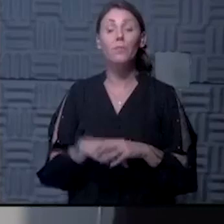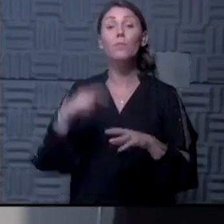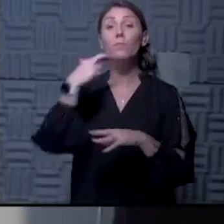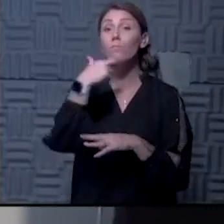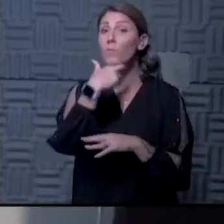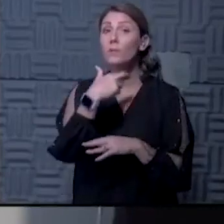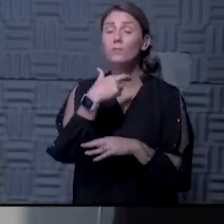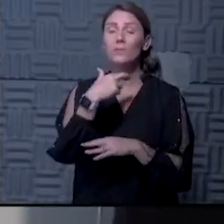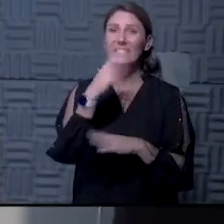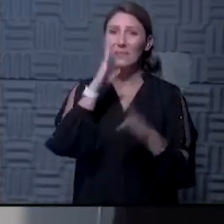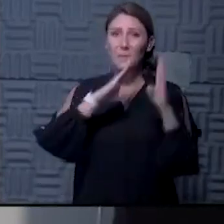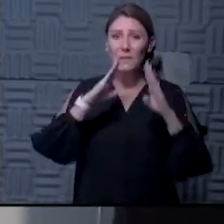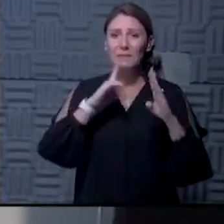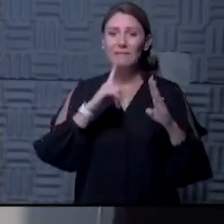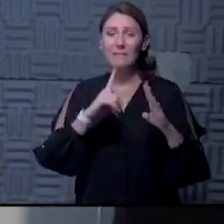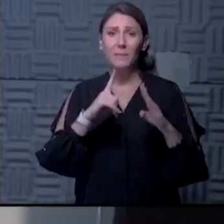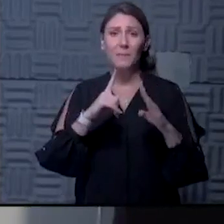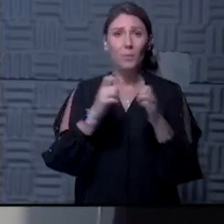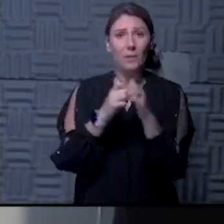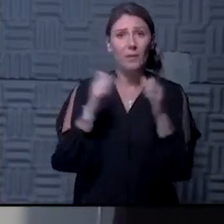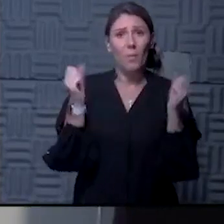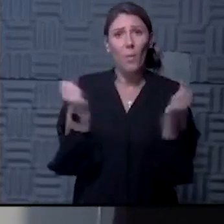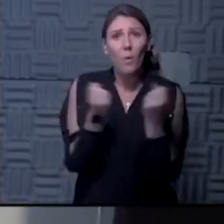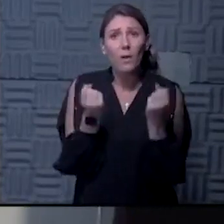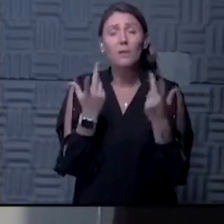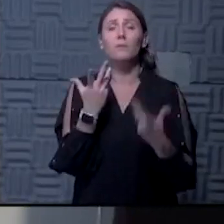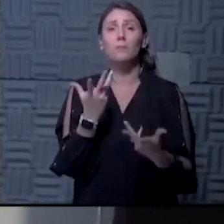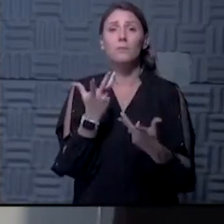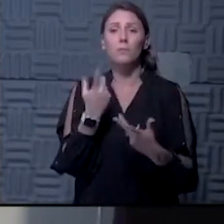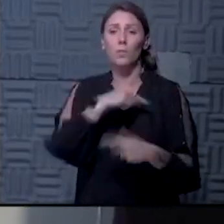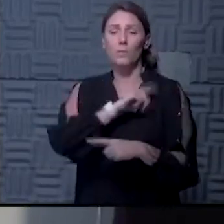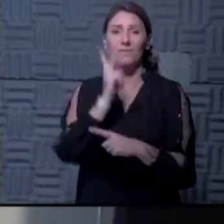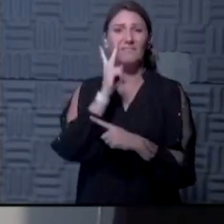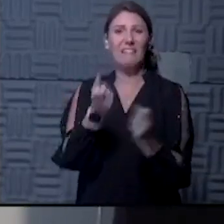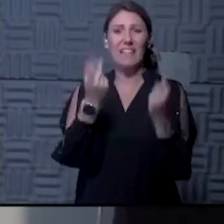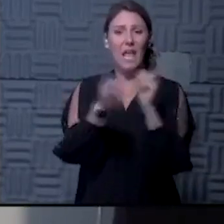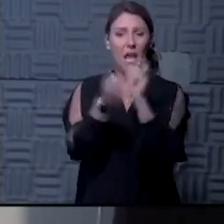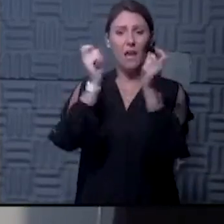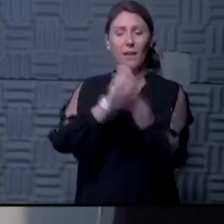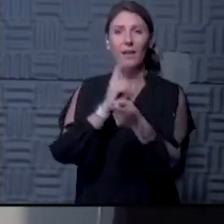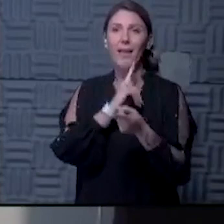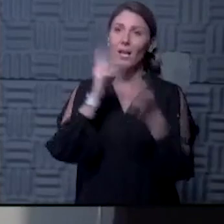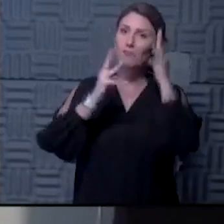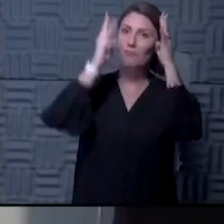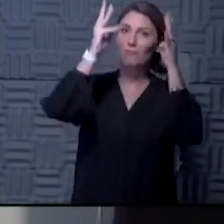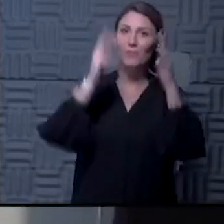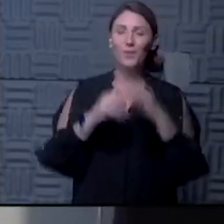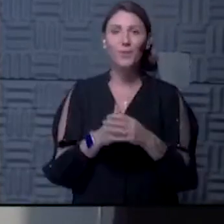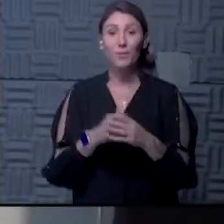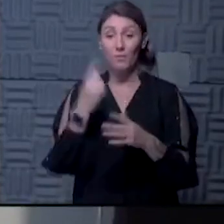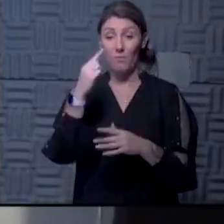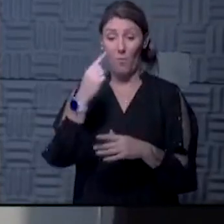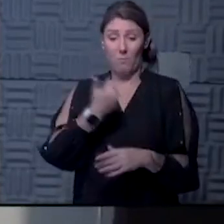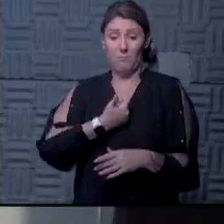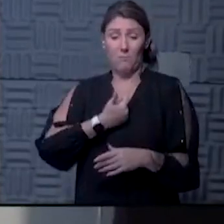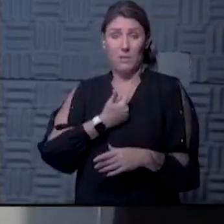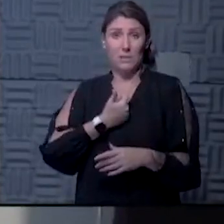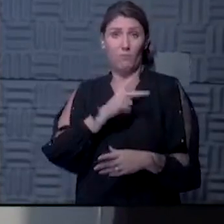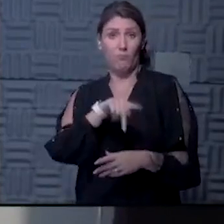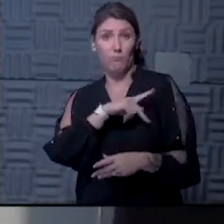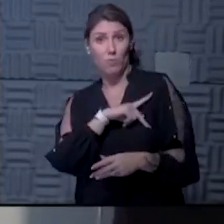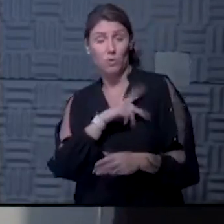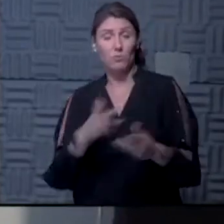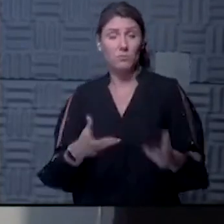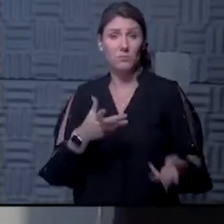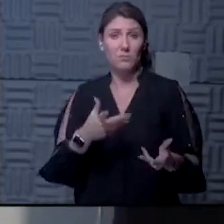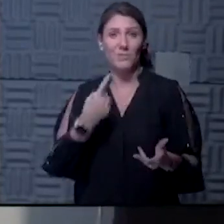Restaurants are worried about the onset of winter. I think we've seen a lot of adaptability and creativity. For me personally, we're